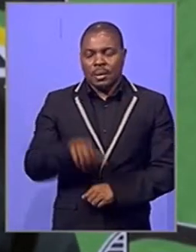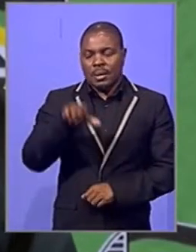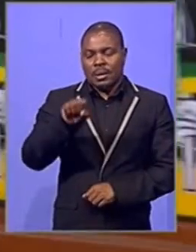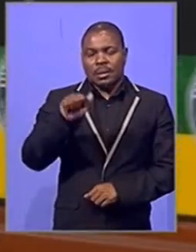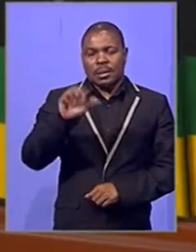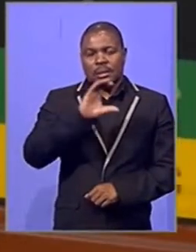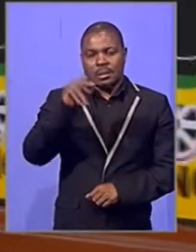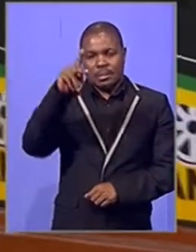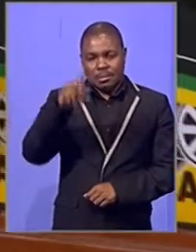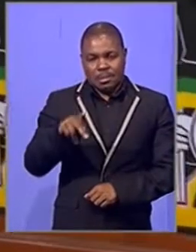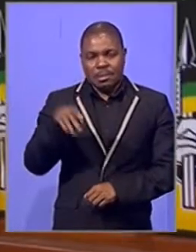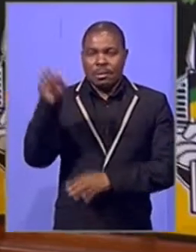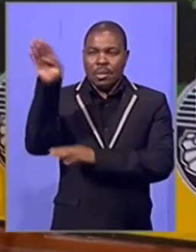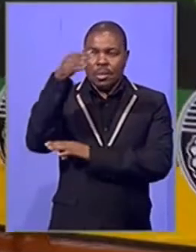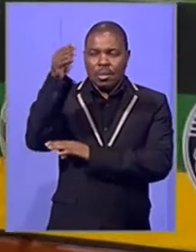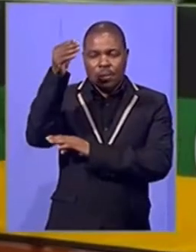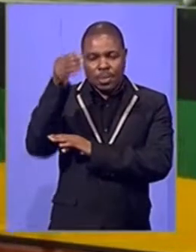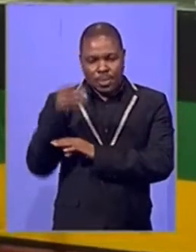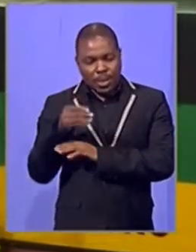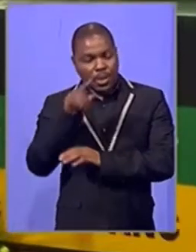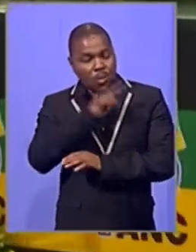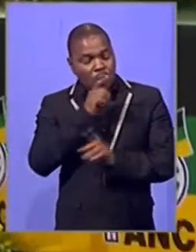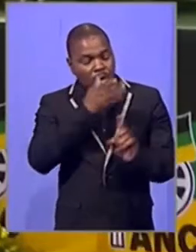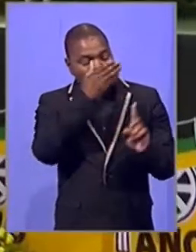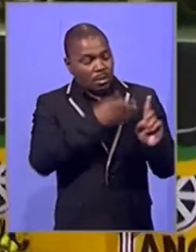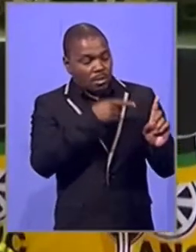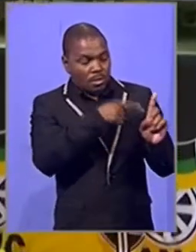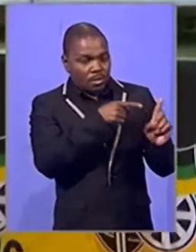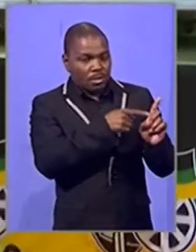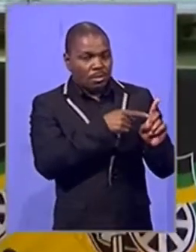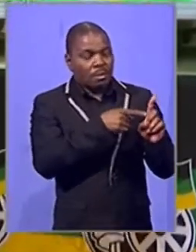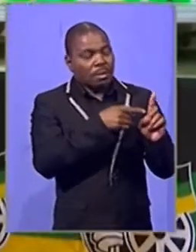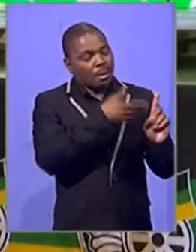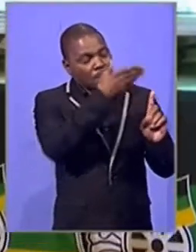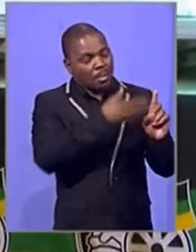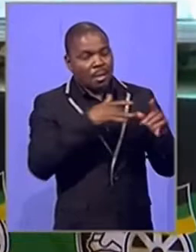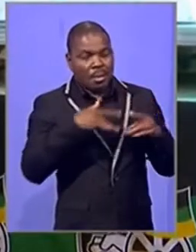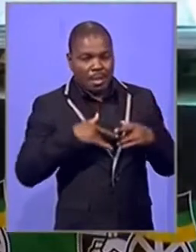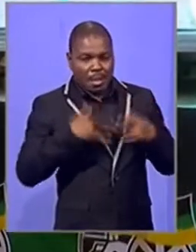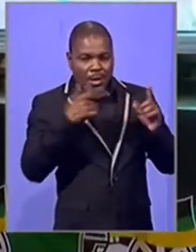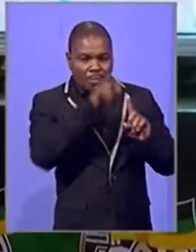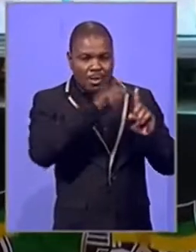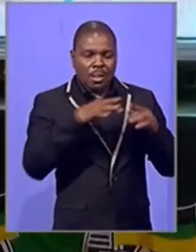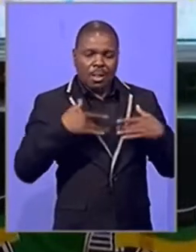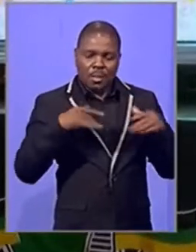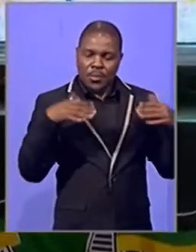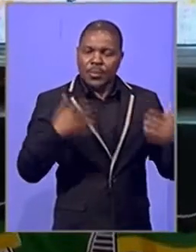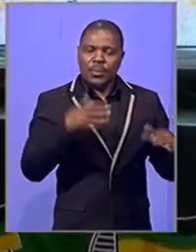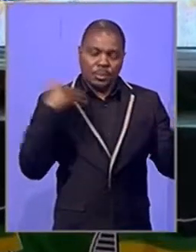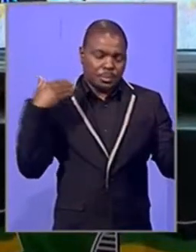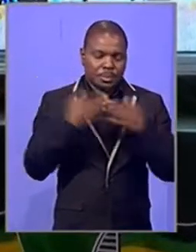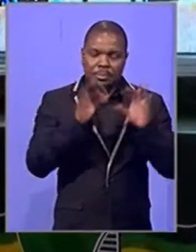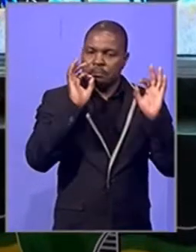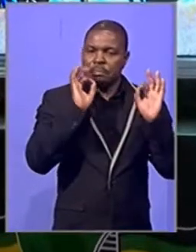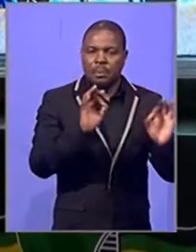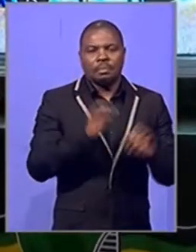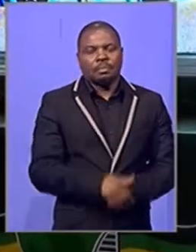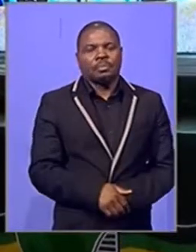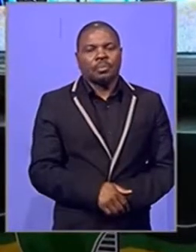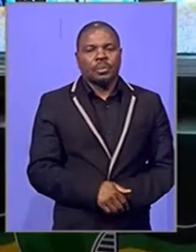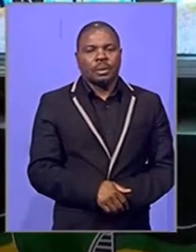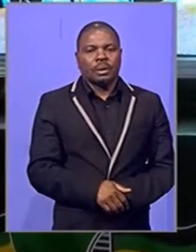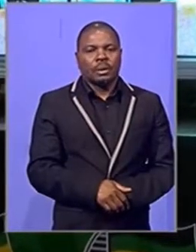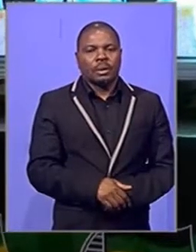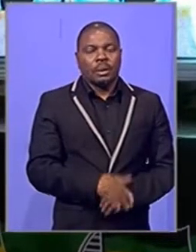its banner in honor of the epitome of a life well lived by the